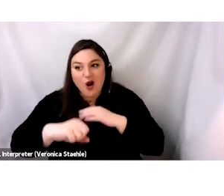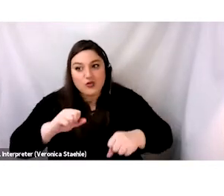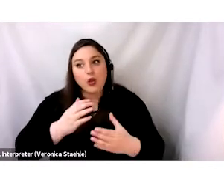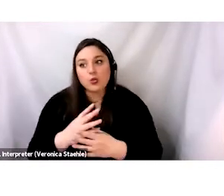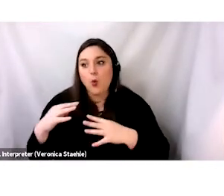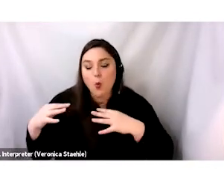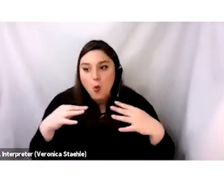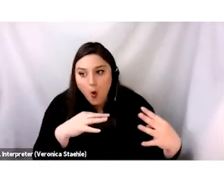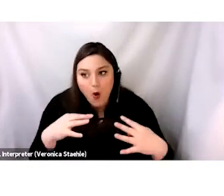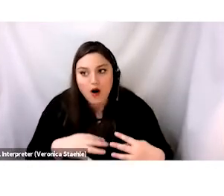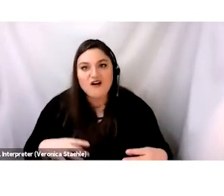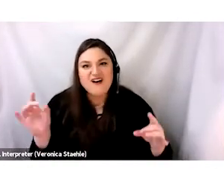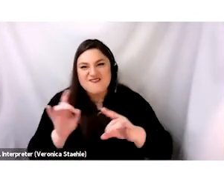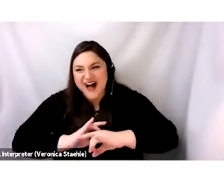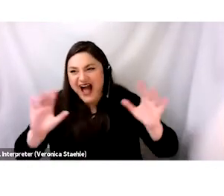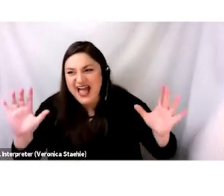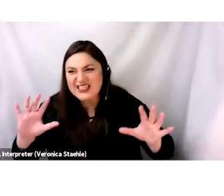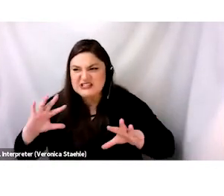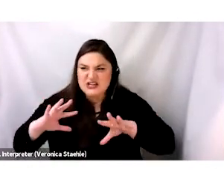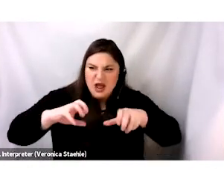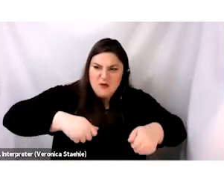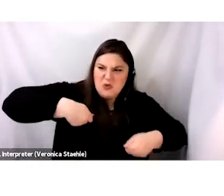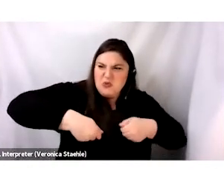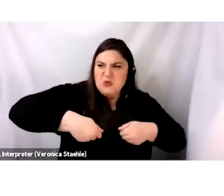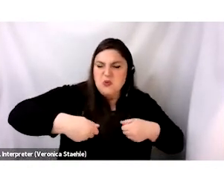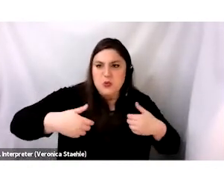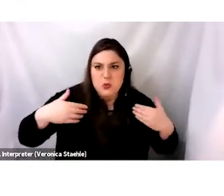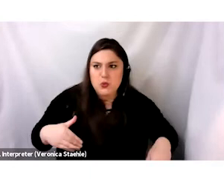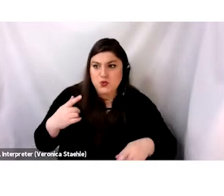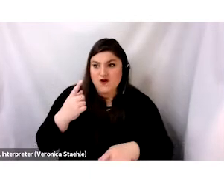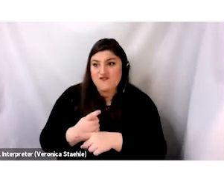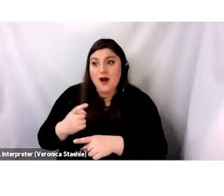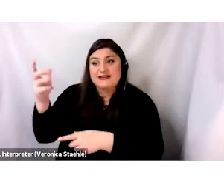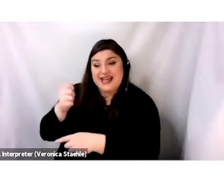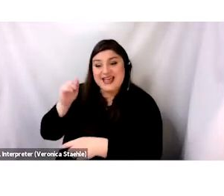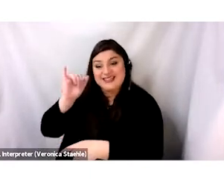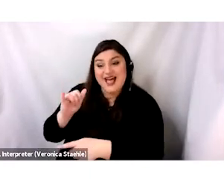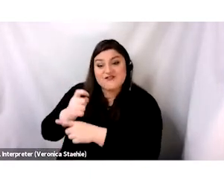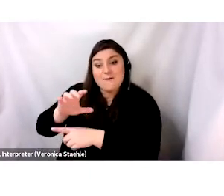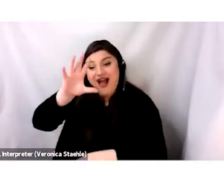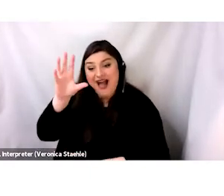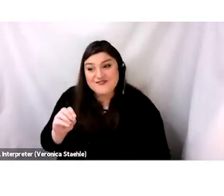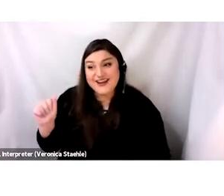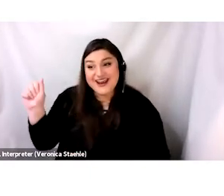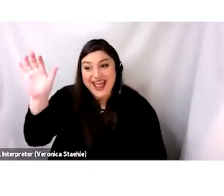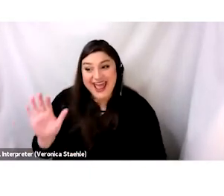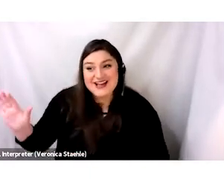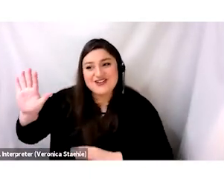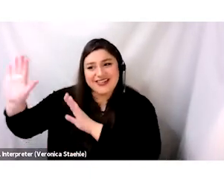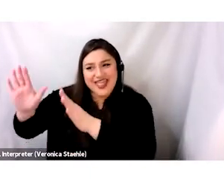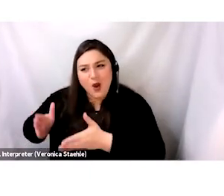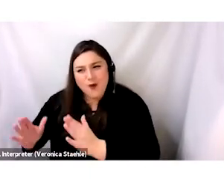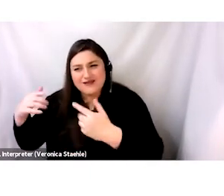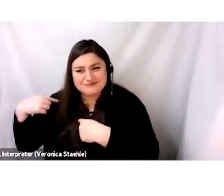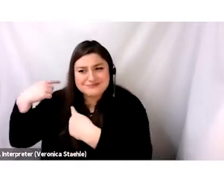and domination in places on the continent of Africa and Asia to use these New World seeds as opposed to the